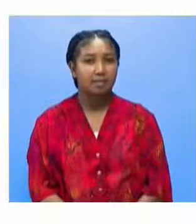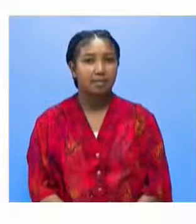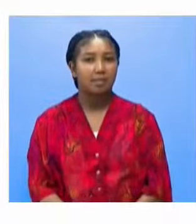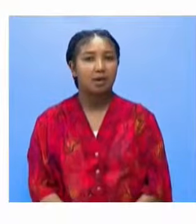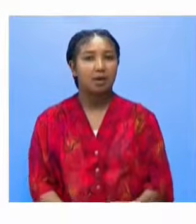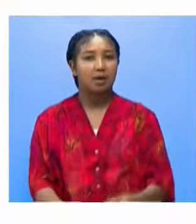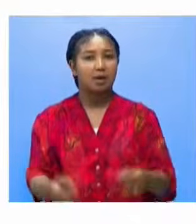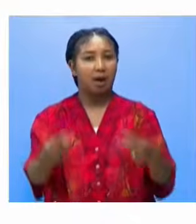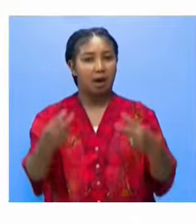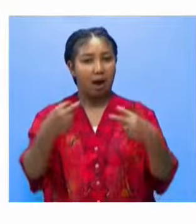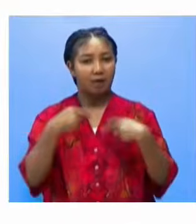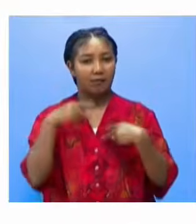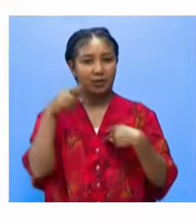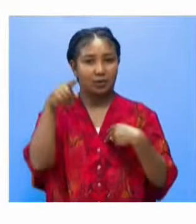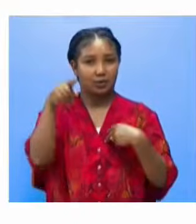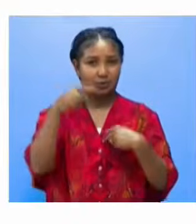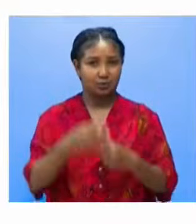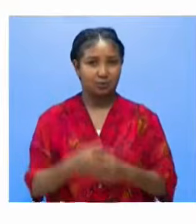Have you